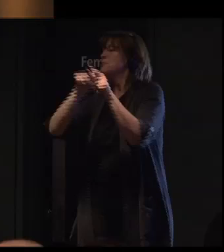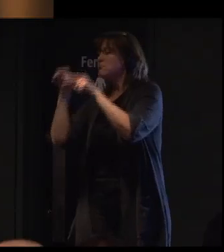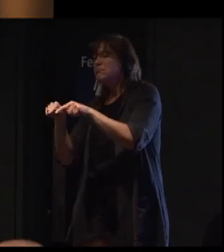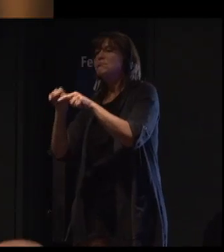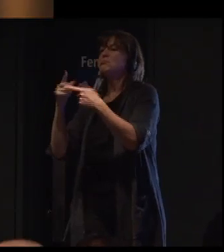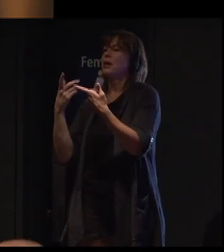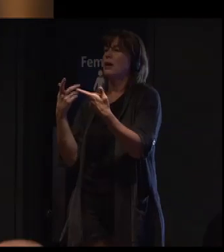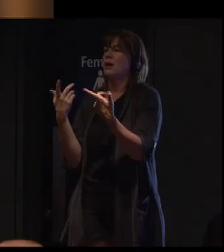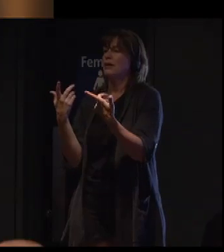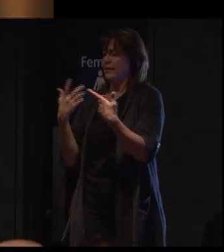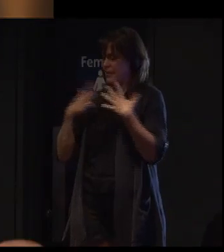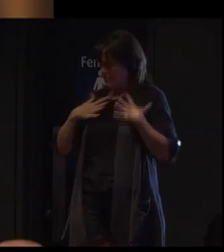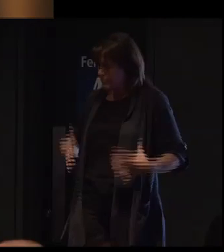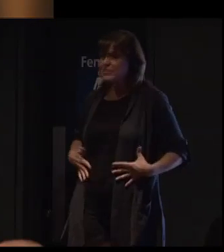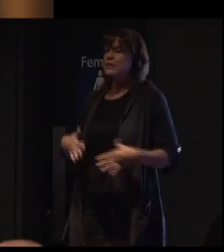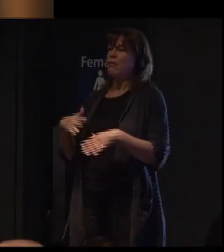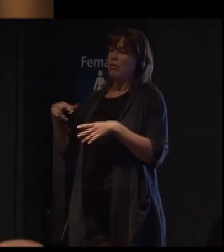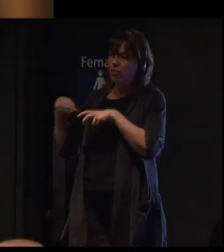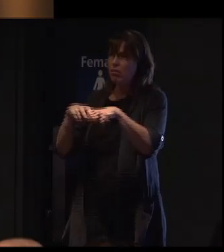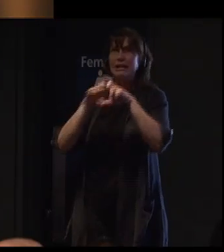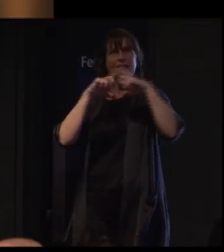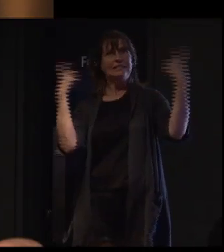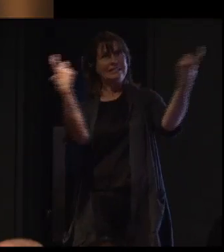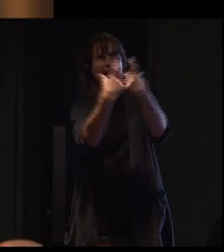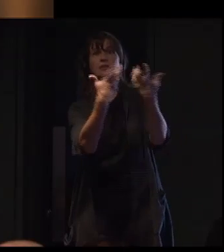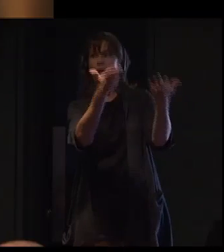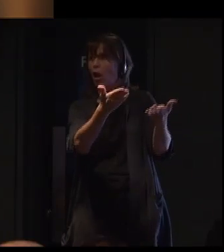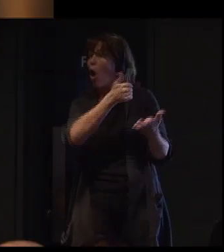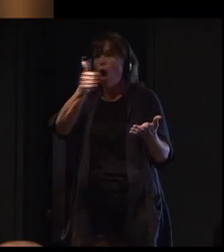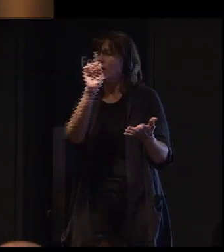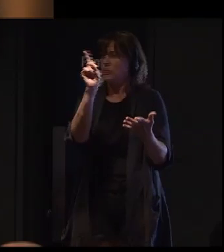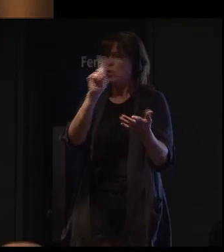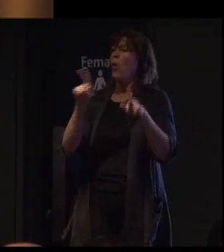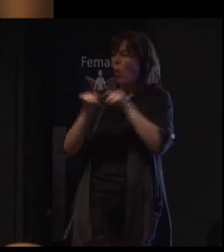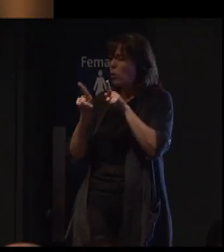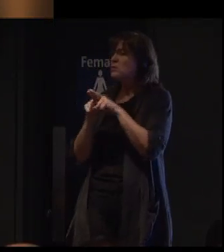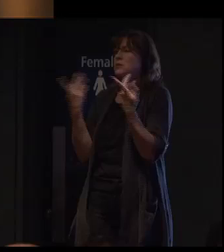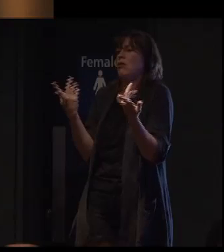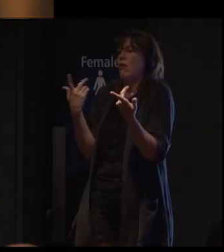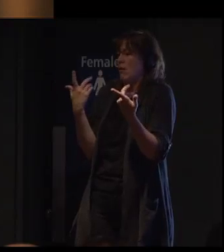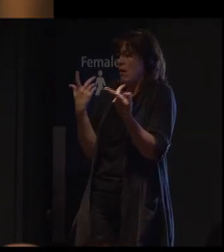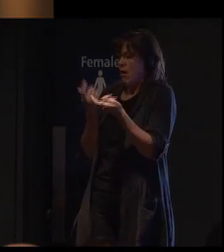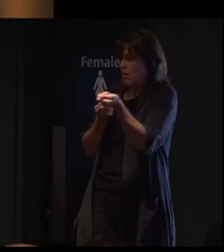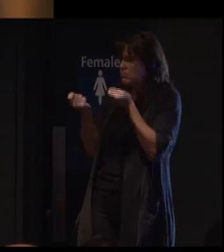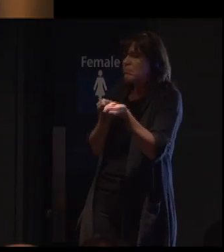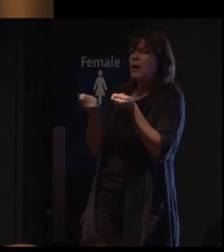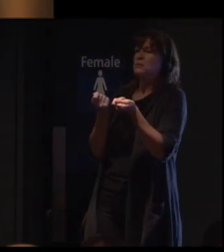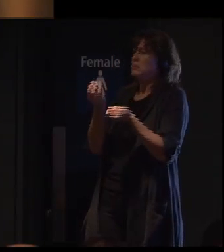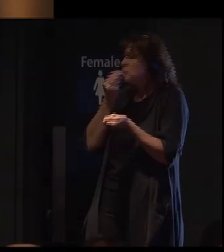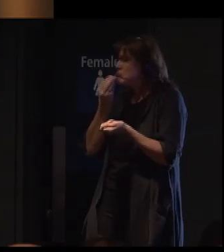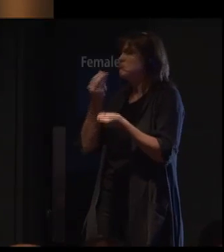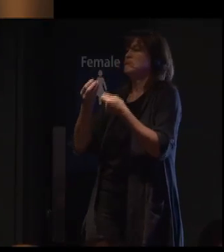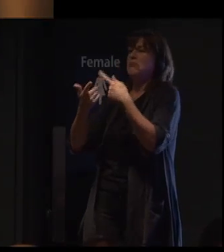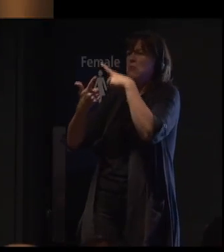the physical factor, the P factor of stadia, so the physical condition of the building, but it also addresses what stadium management should do in